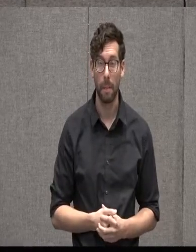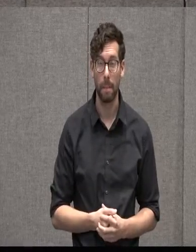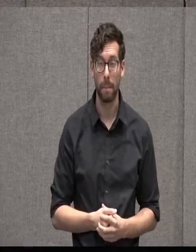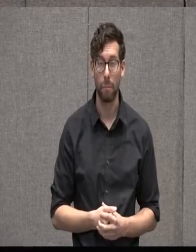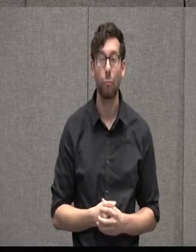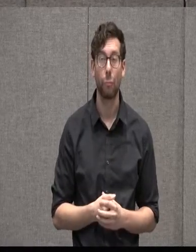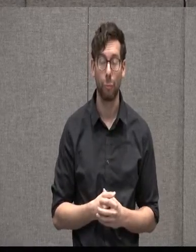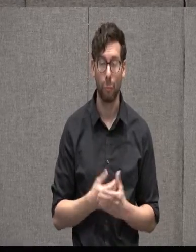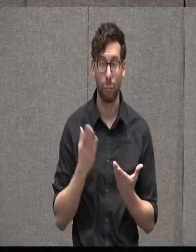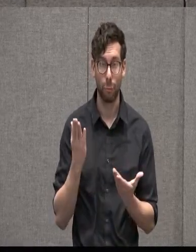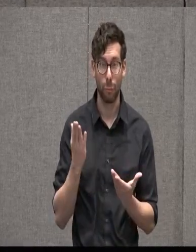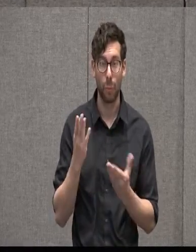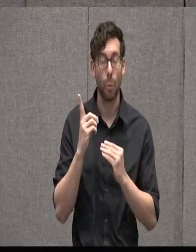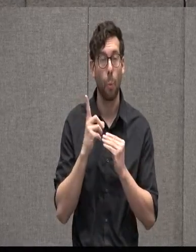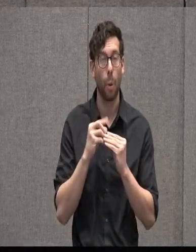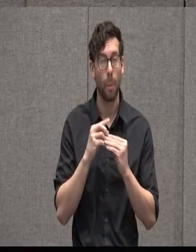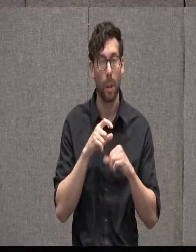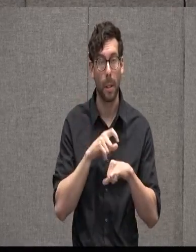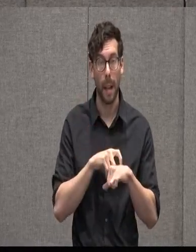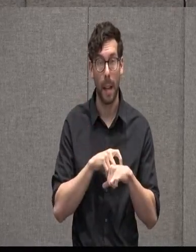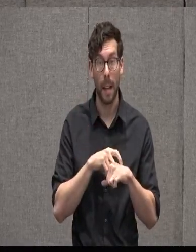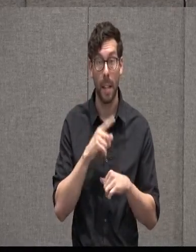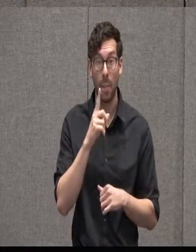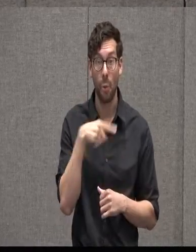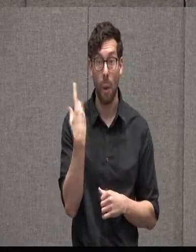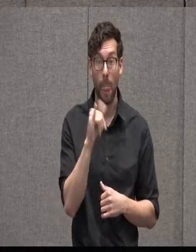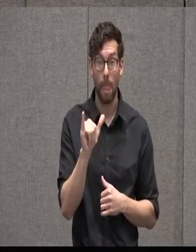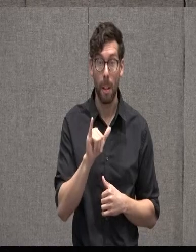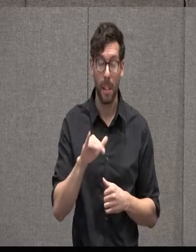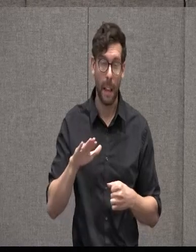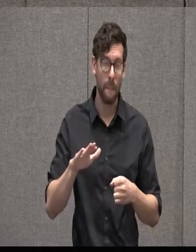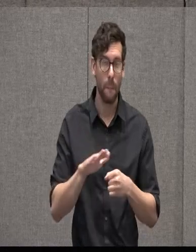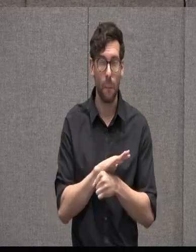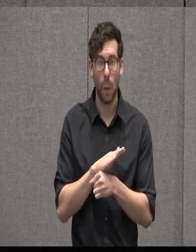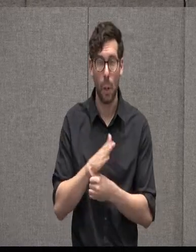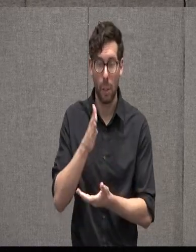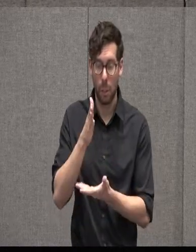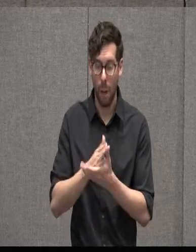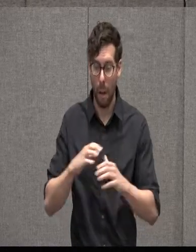and this also moved in this direction. One more time.